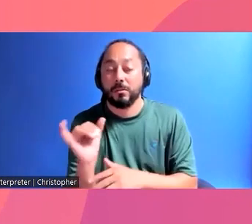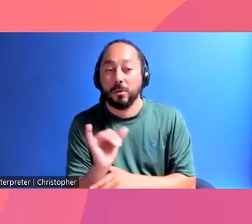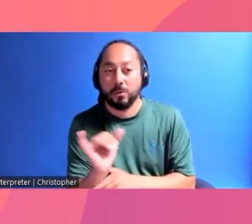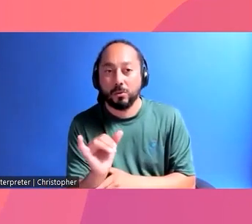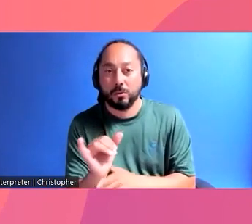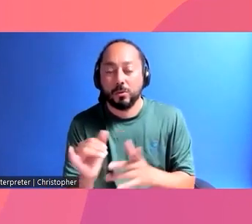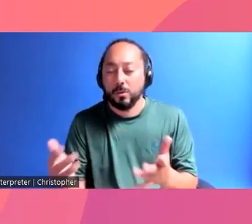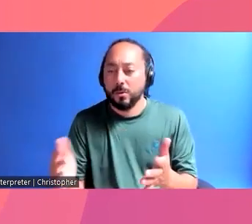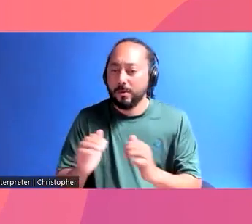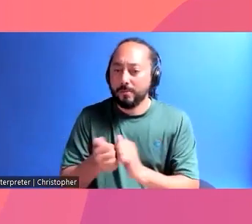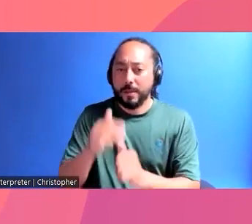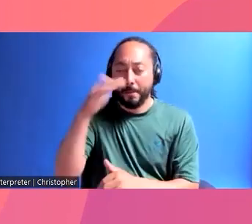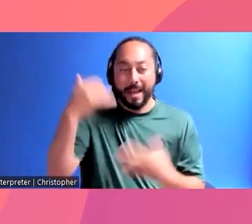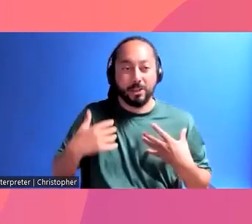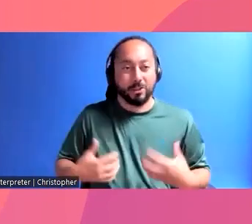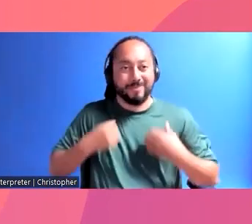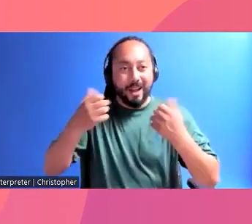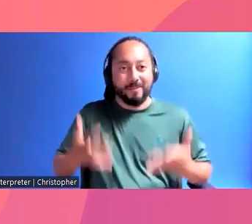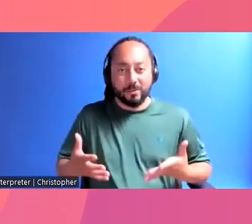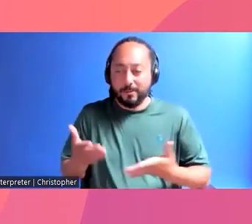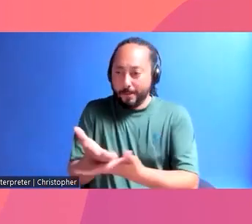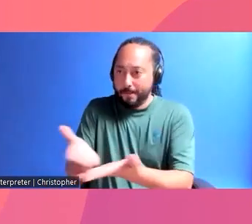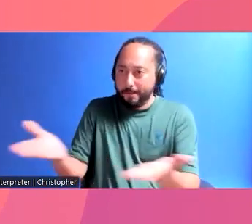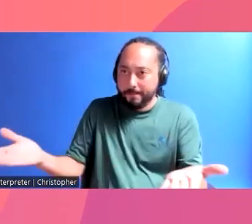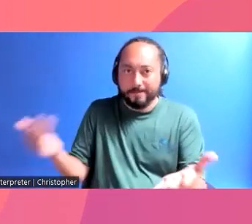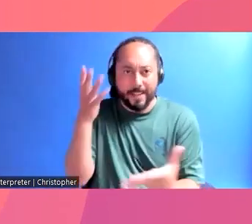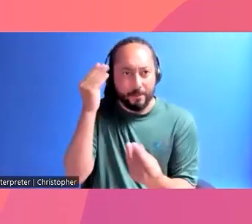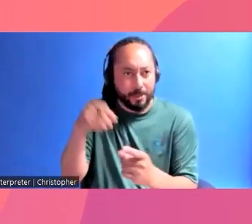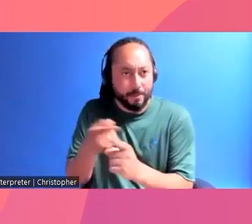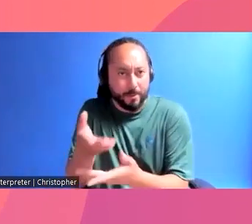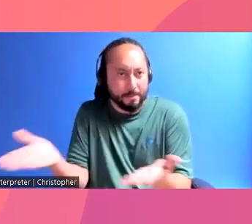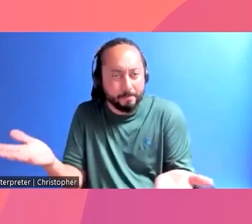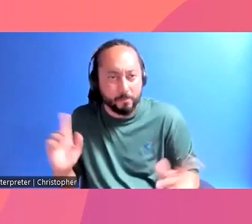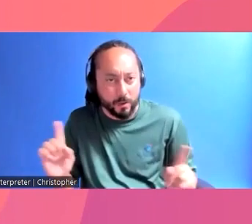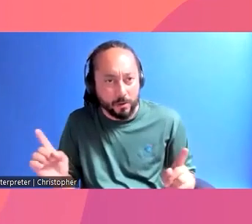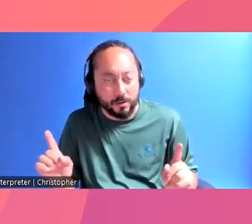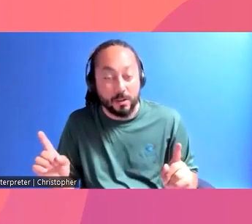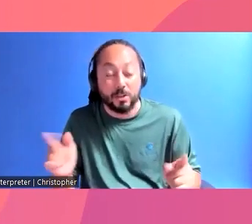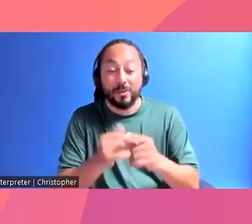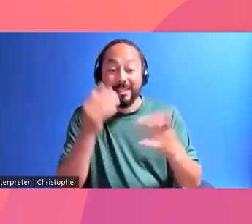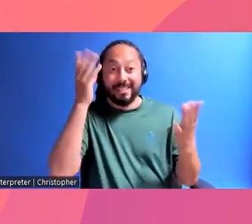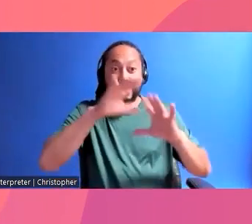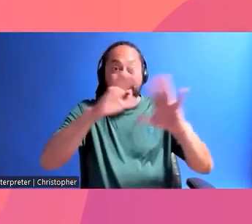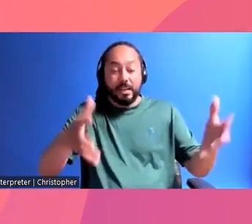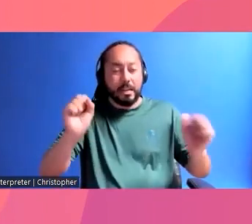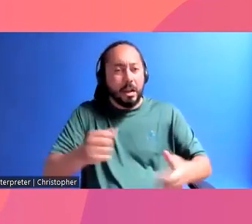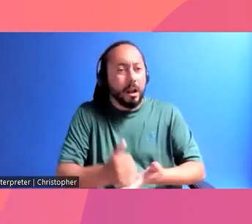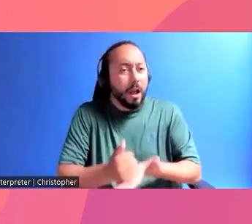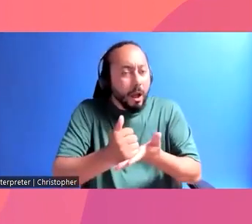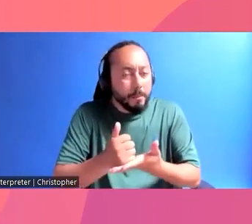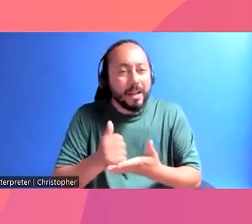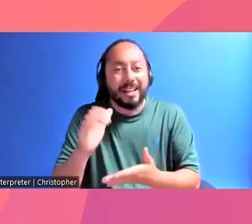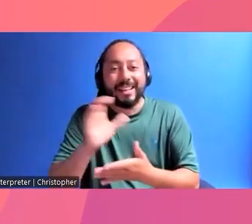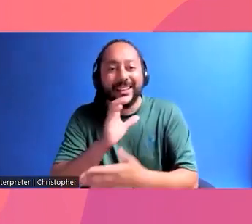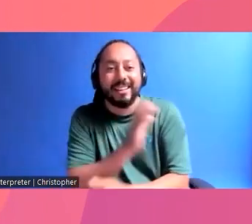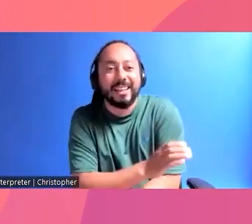brain injury. And so we can rely on this data to give us a picture about the clinical care journey, but we also don't know